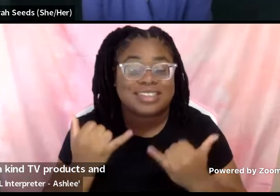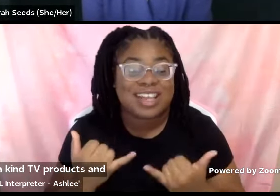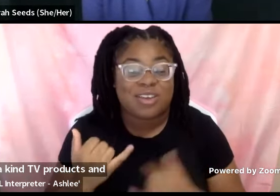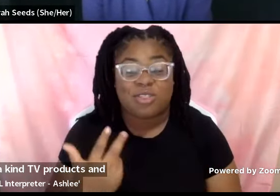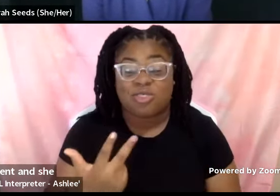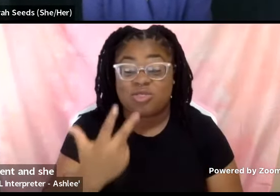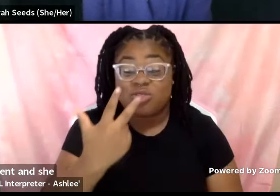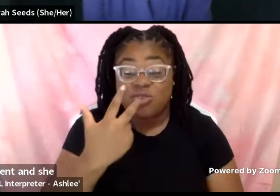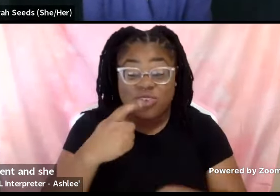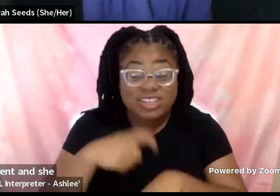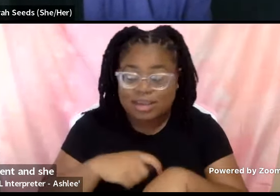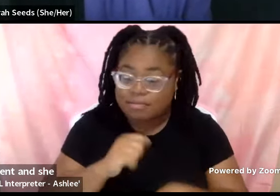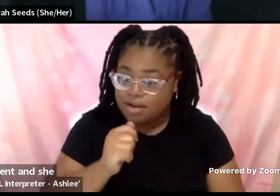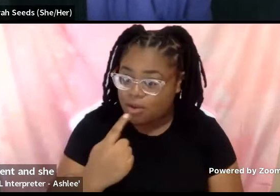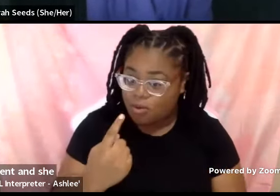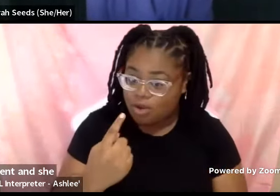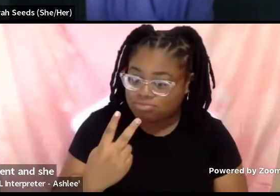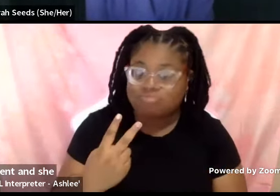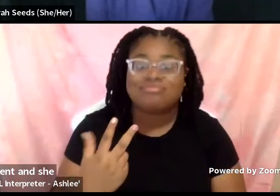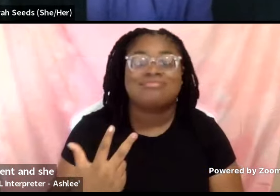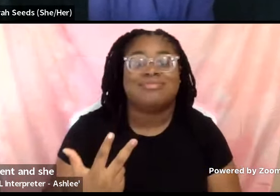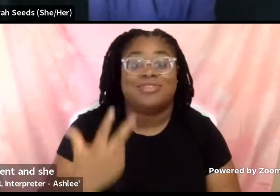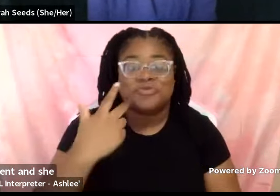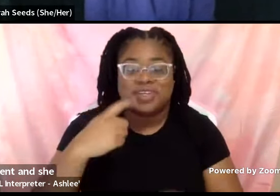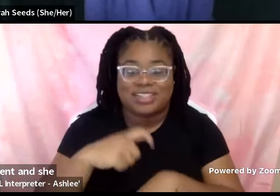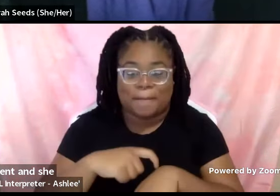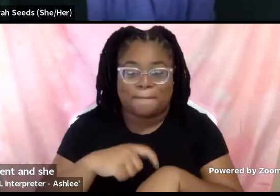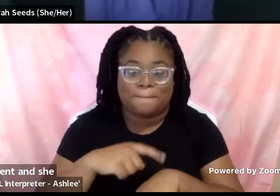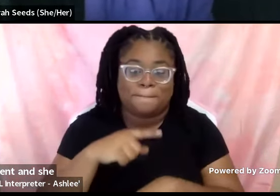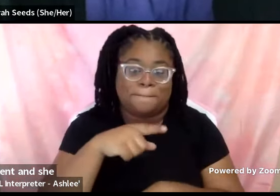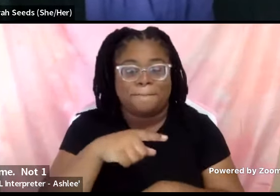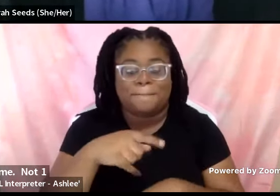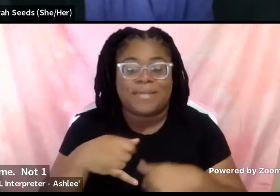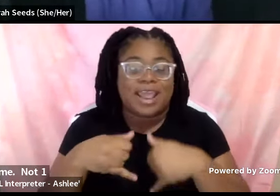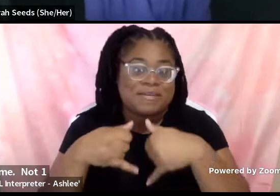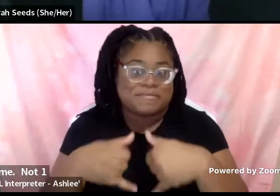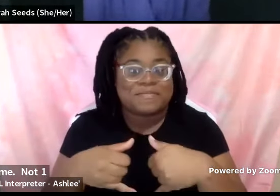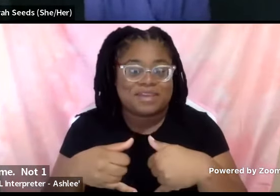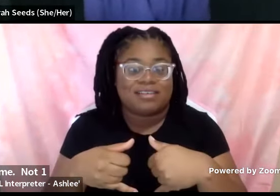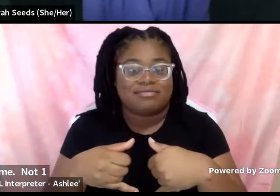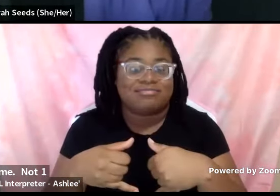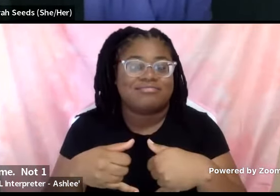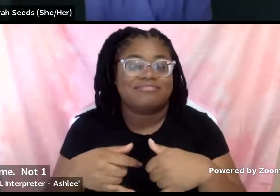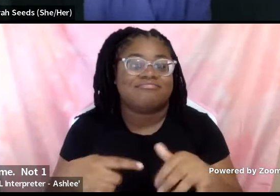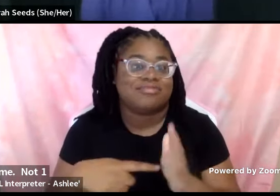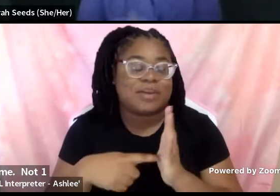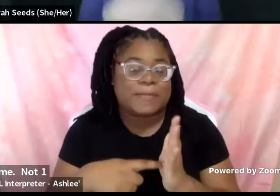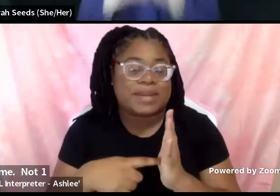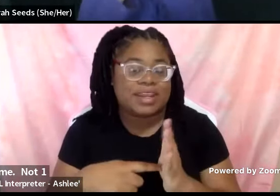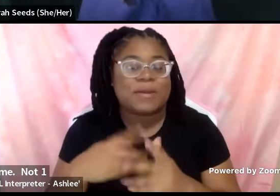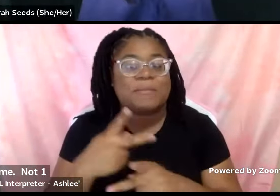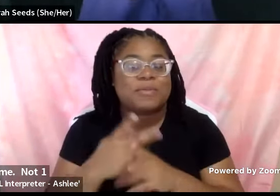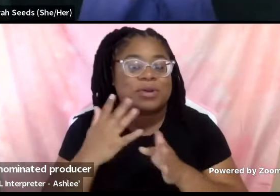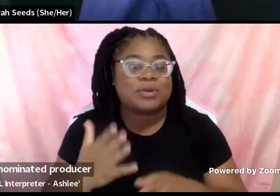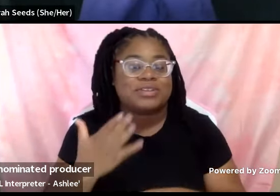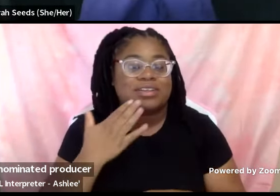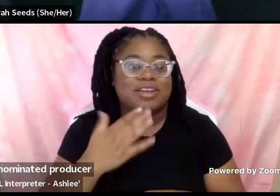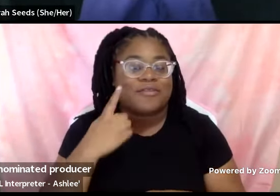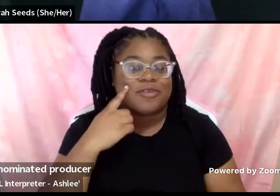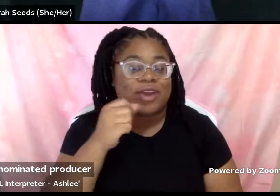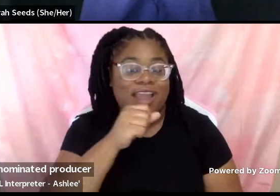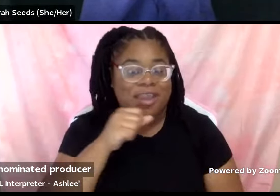3-time, not 1, not 2, but 3-time Emmy-nominated producer, thanks to her work on Amazon Shelf